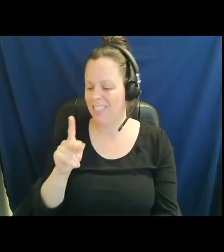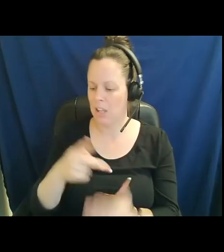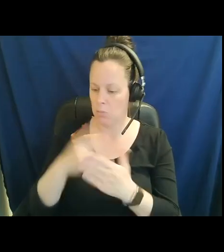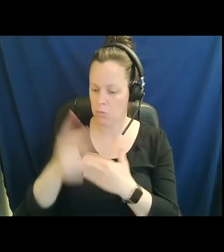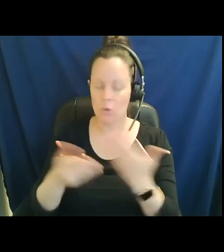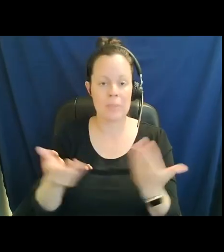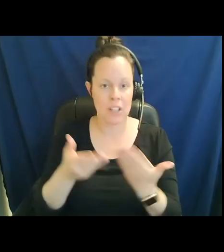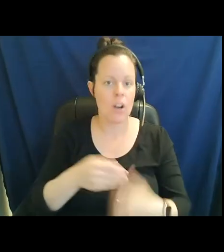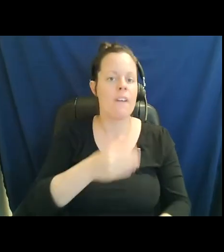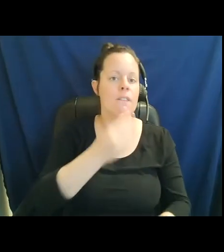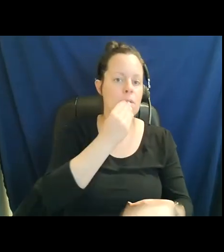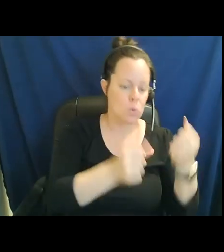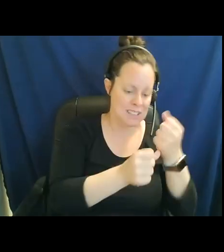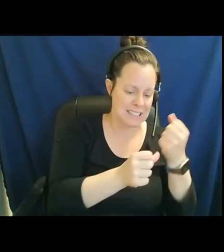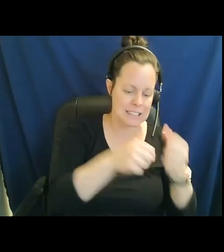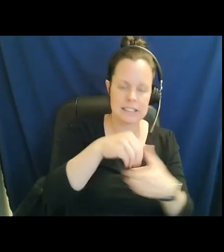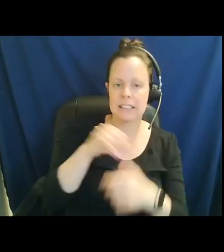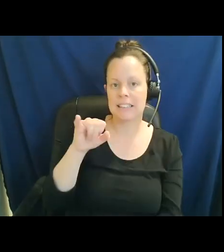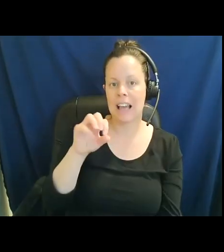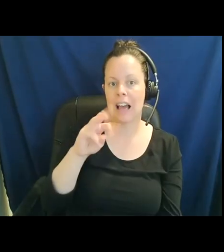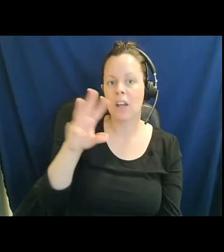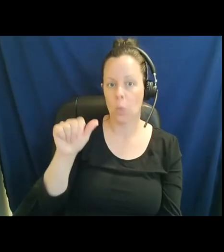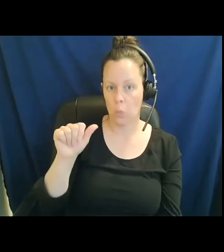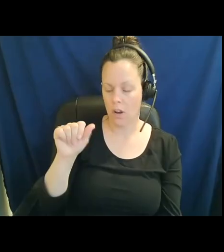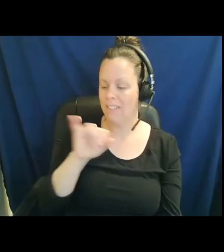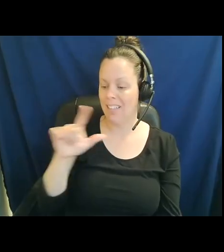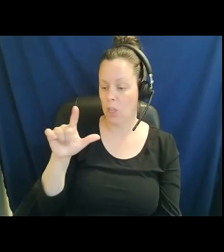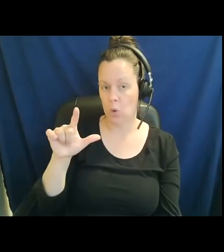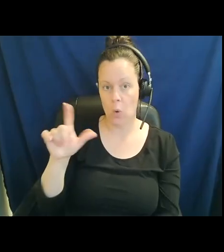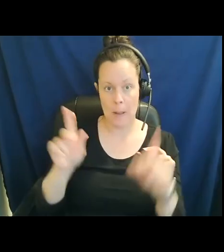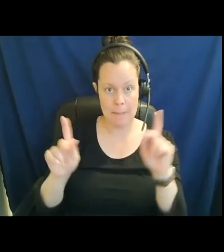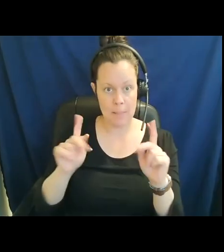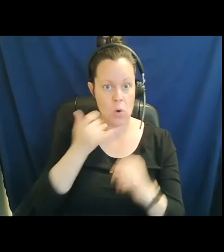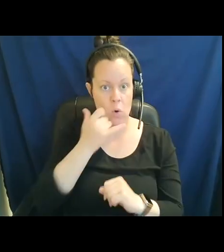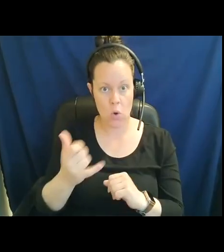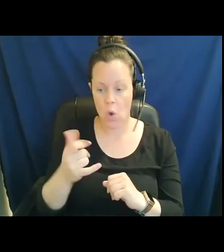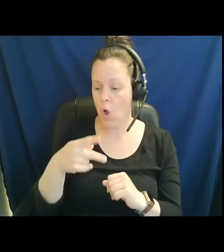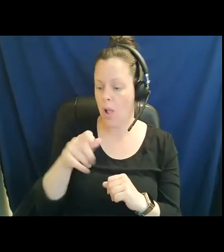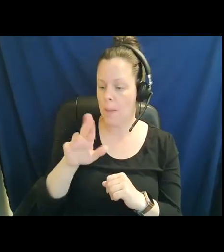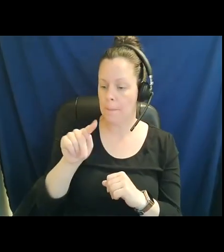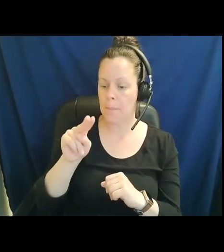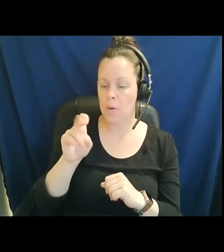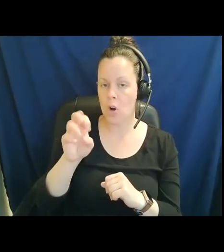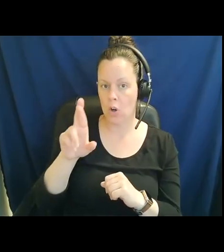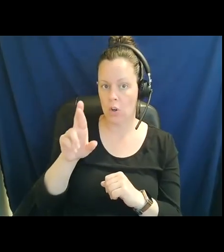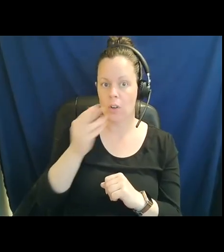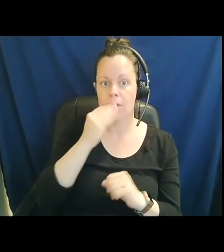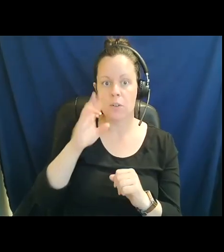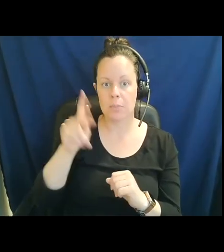Iowa. In Illinois, residents may call our partner food bank, the Northern Illinois Food Bank,